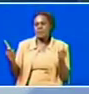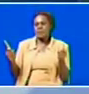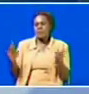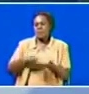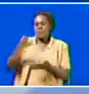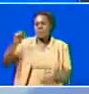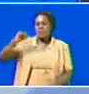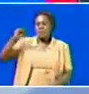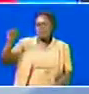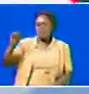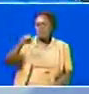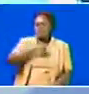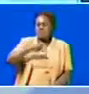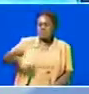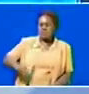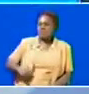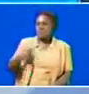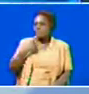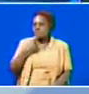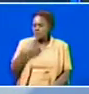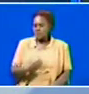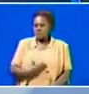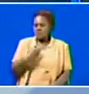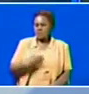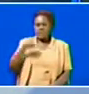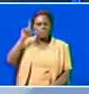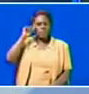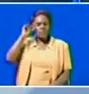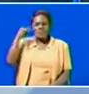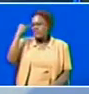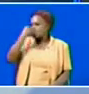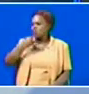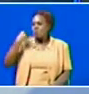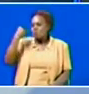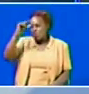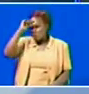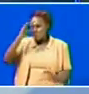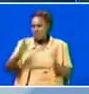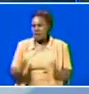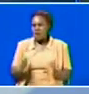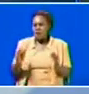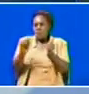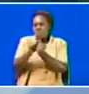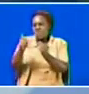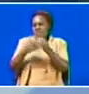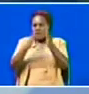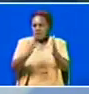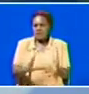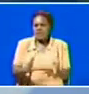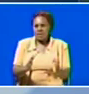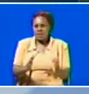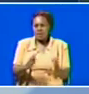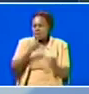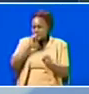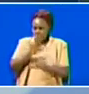In more politics, Baringo Senator Gideon Moi paid a courtesy call to the Mombasa governor, Hassan Ali Joho. Flanked by other leaders, the two pledged to